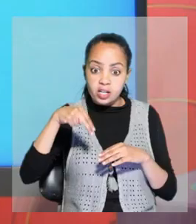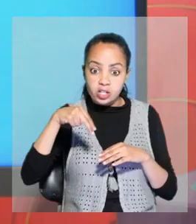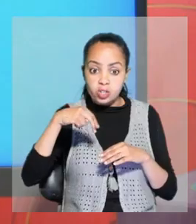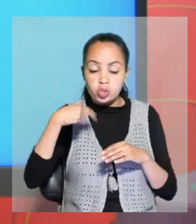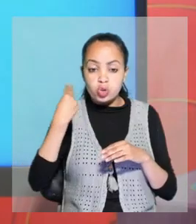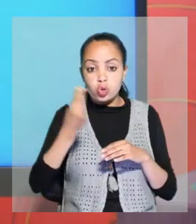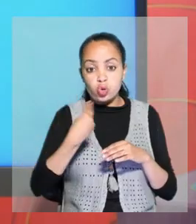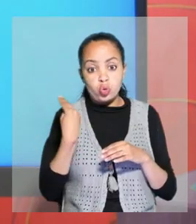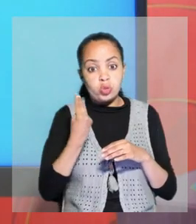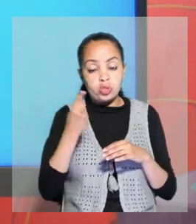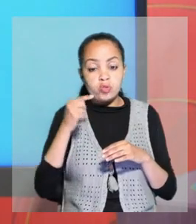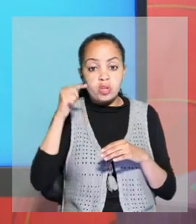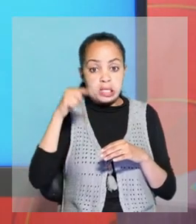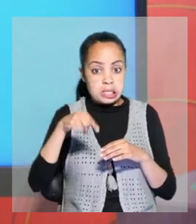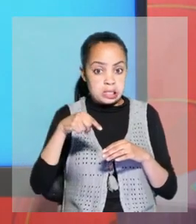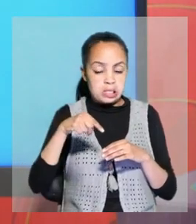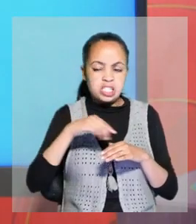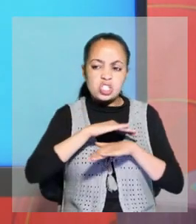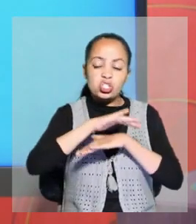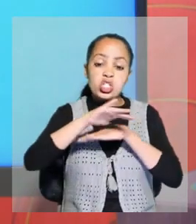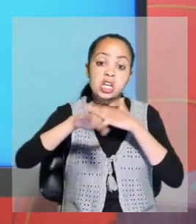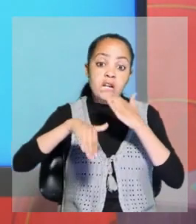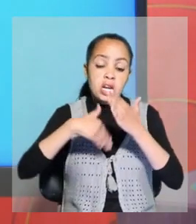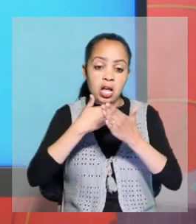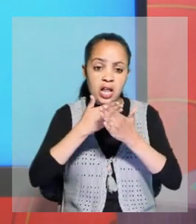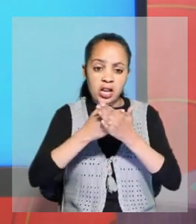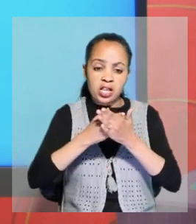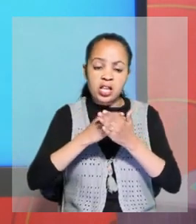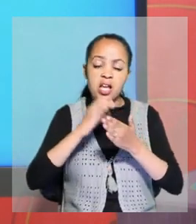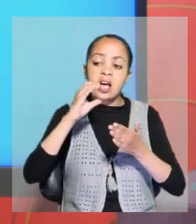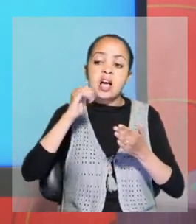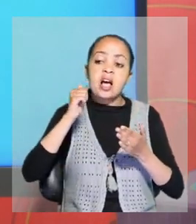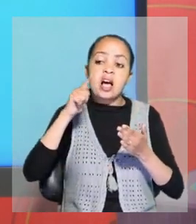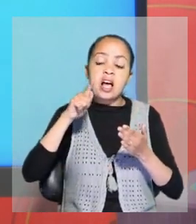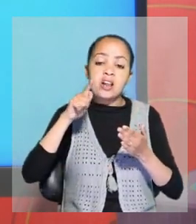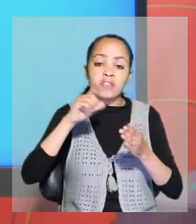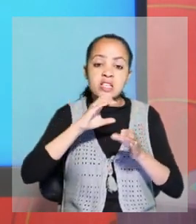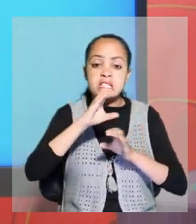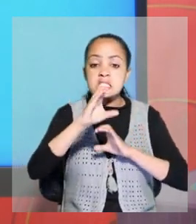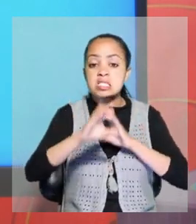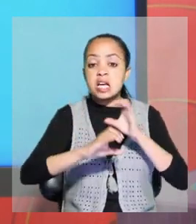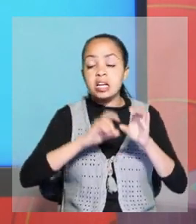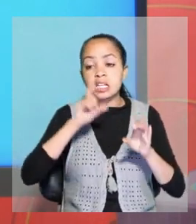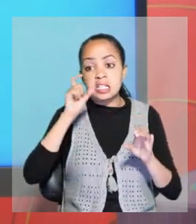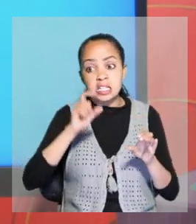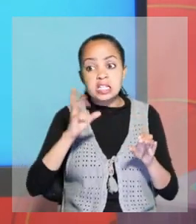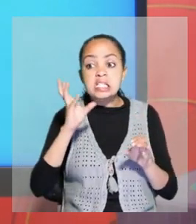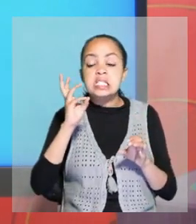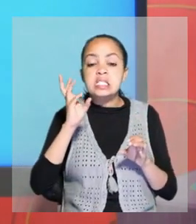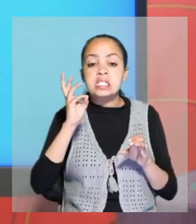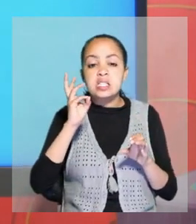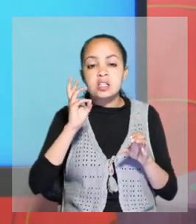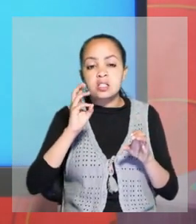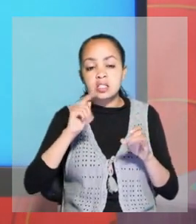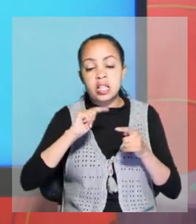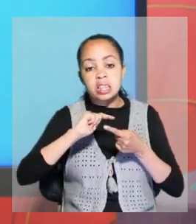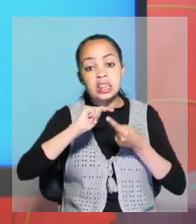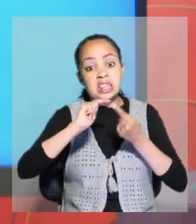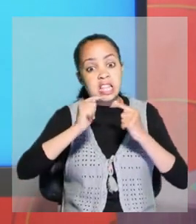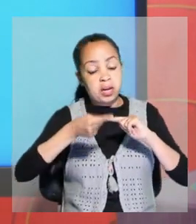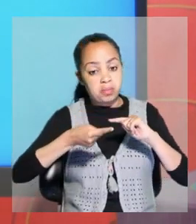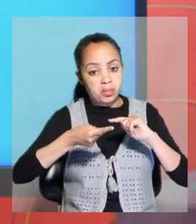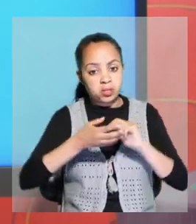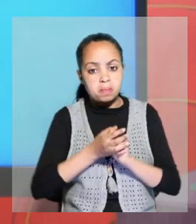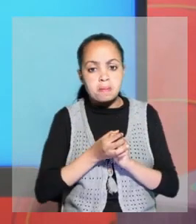makeup of these 2 NADPH molecule. Generally, Calvin cycle needs 6 turns to produce 2 glycerol 3